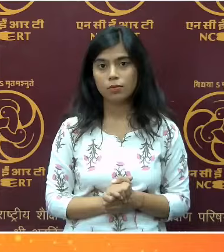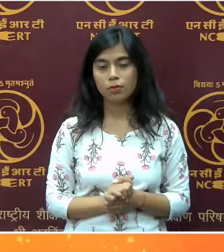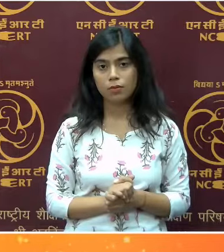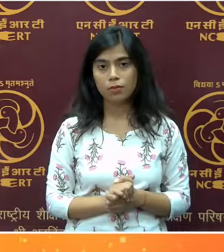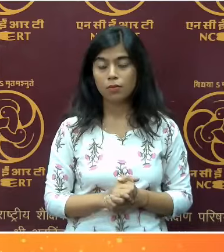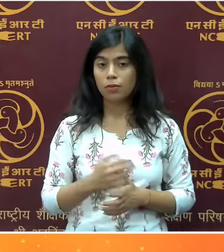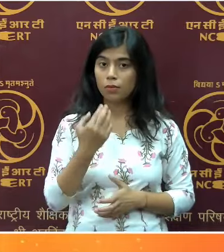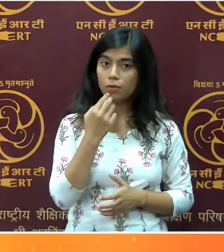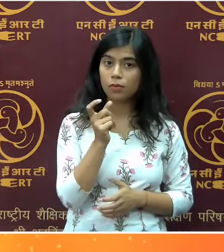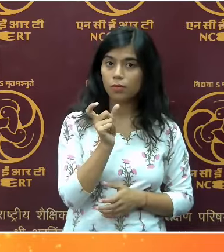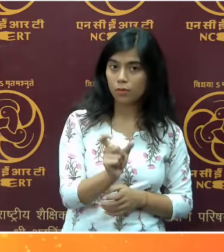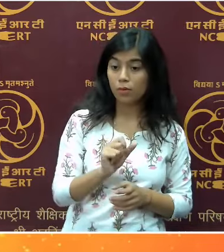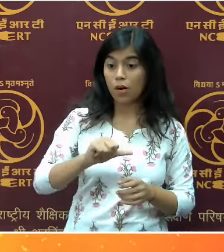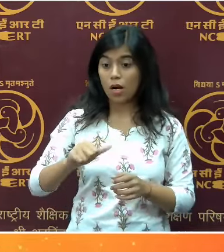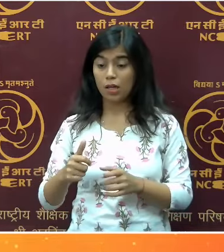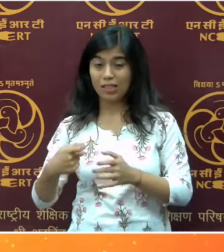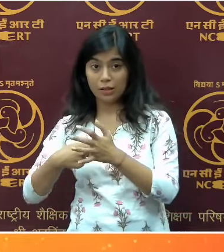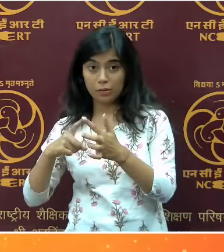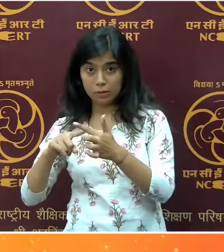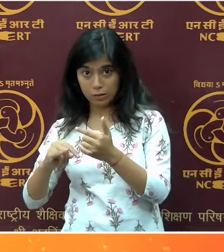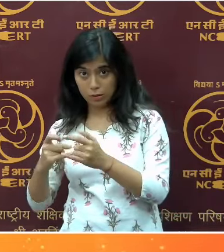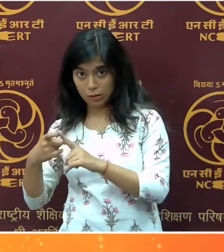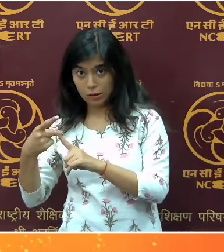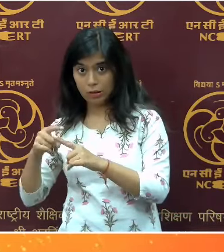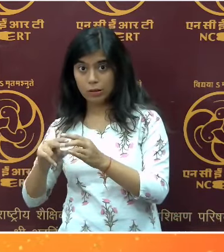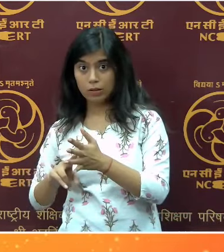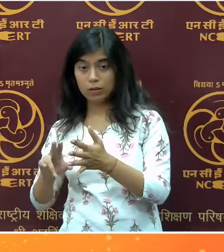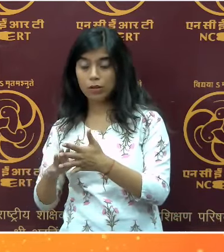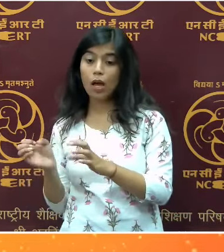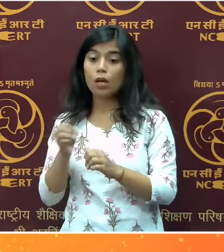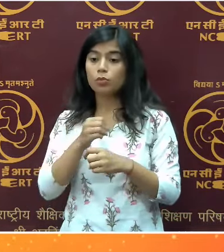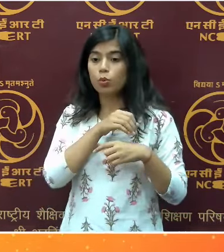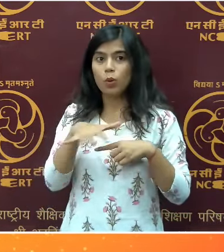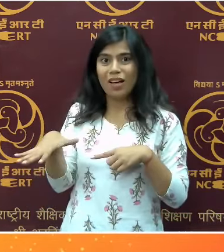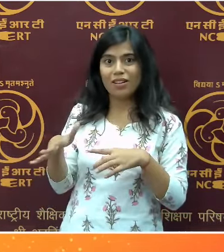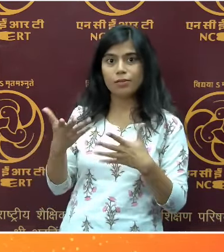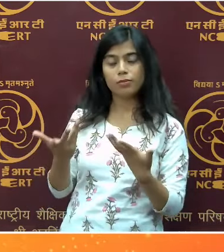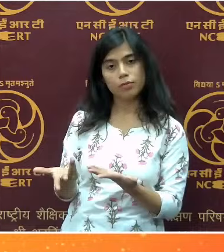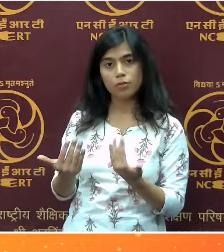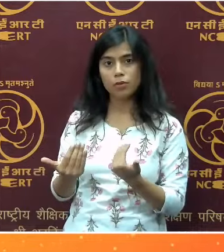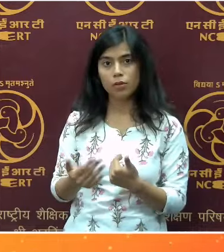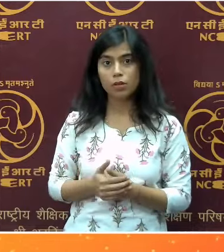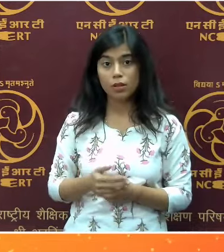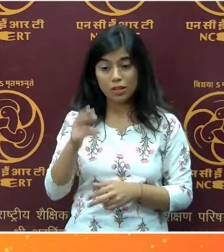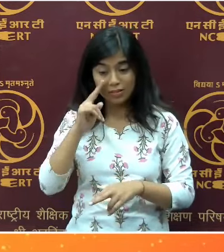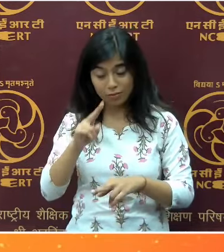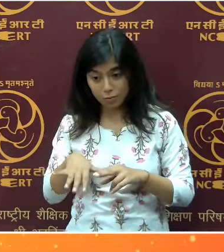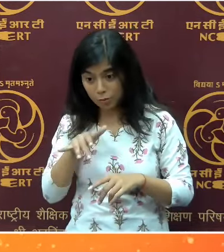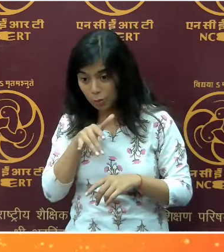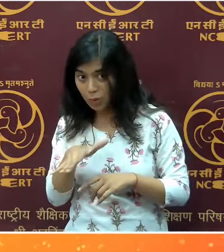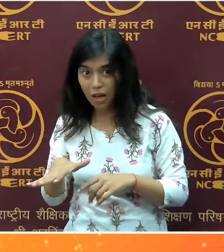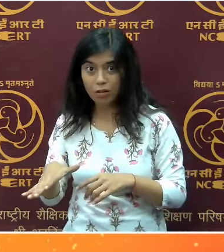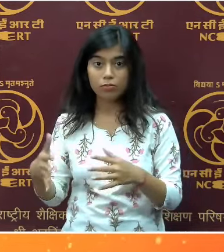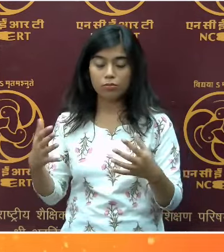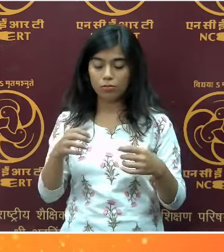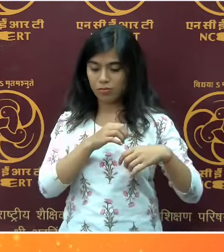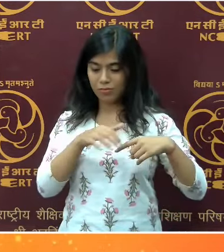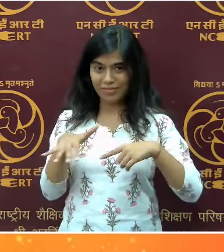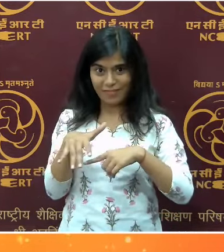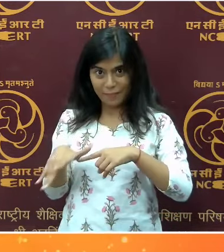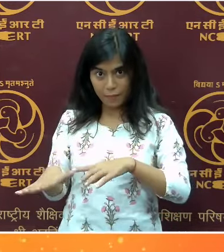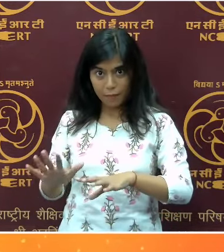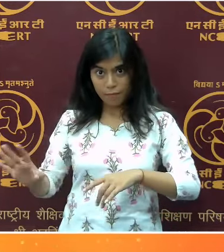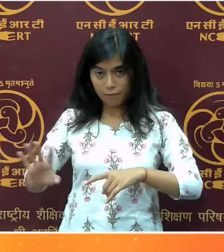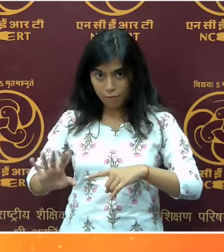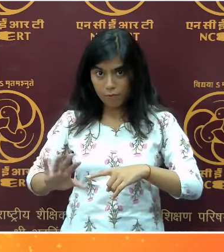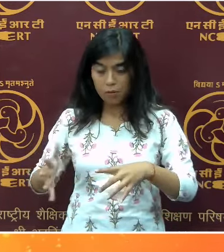With battery and one resistance in a closed circuit, a current is flowing. So that current is measured here. Now look at this 6 volt